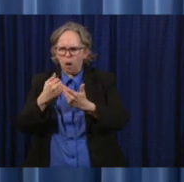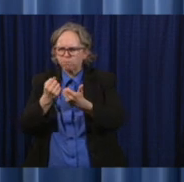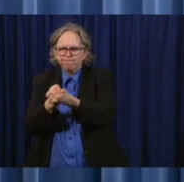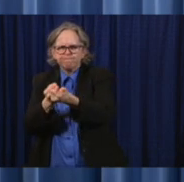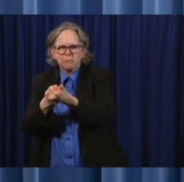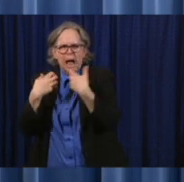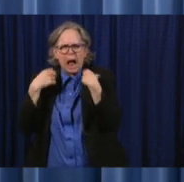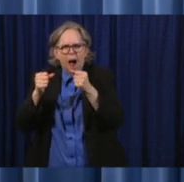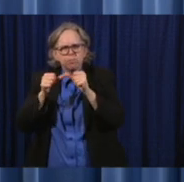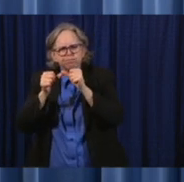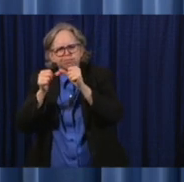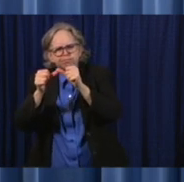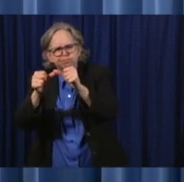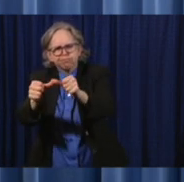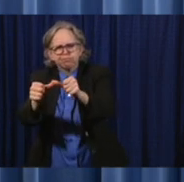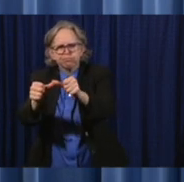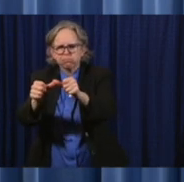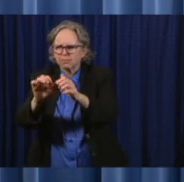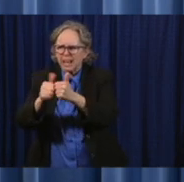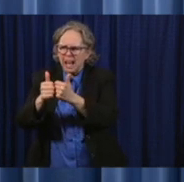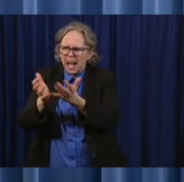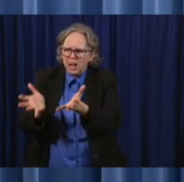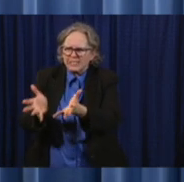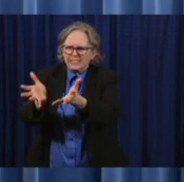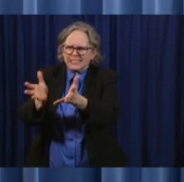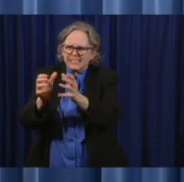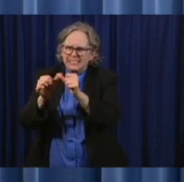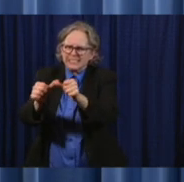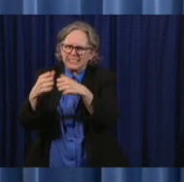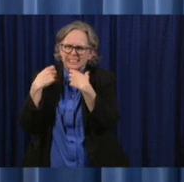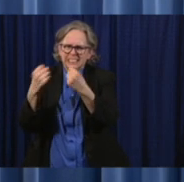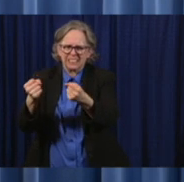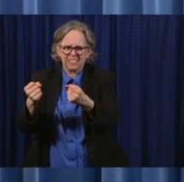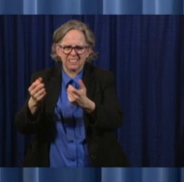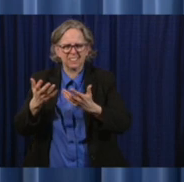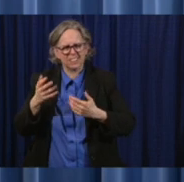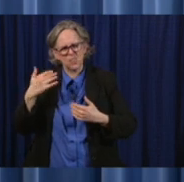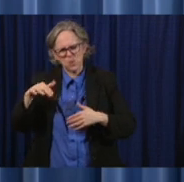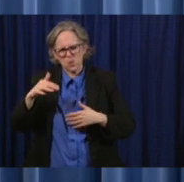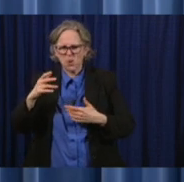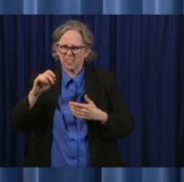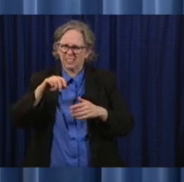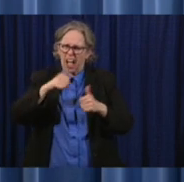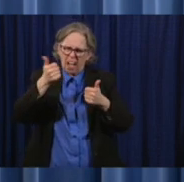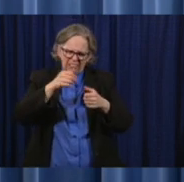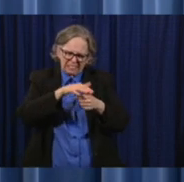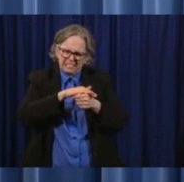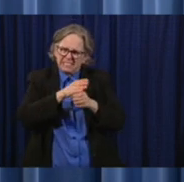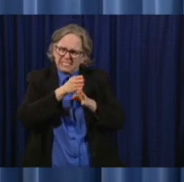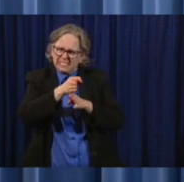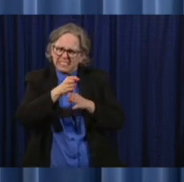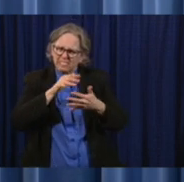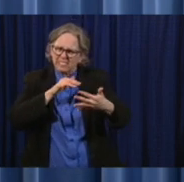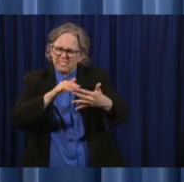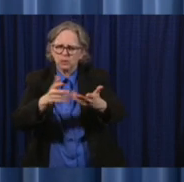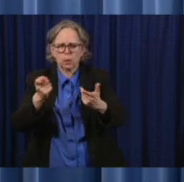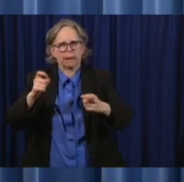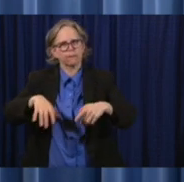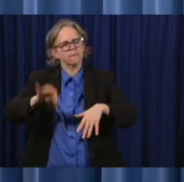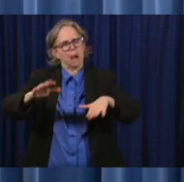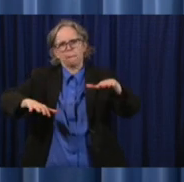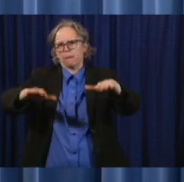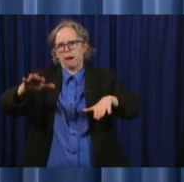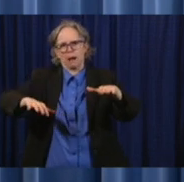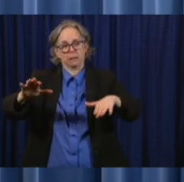area and in other areas. So it's a balance. It's not an easy balance.